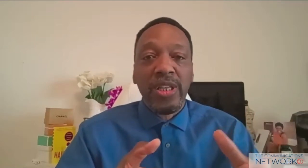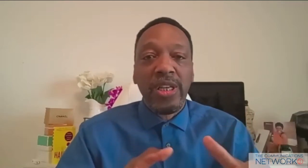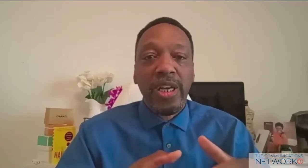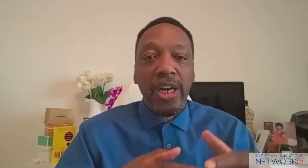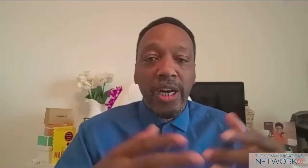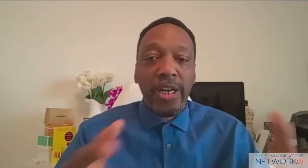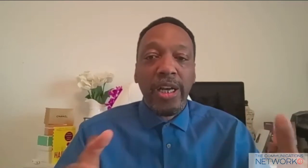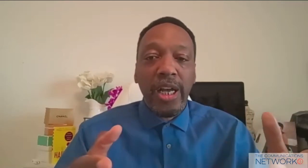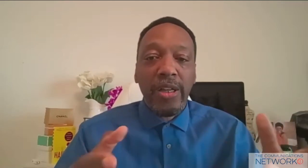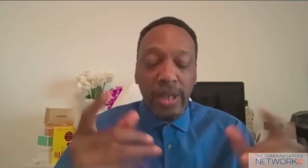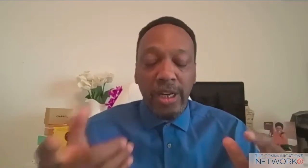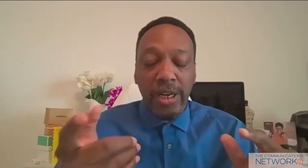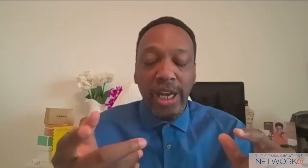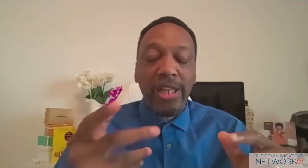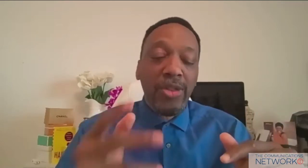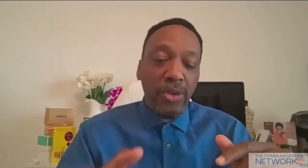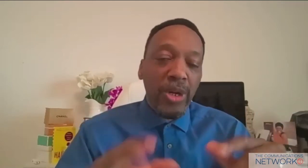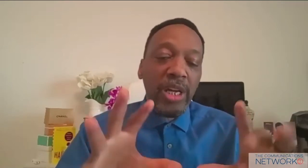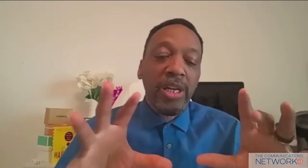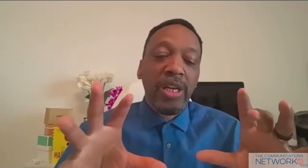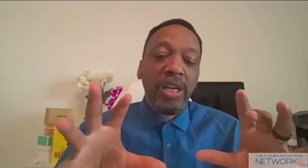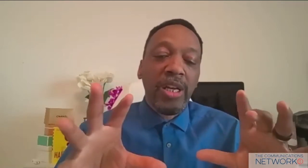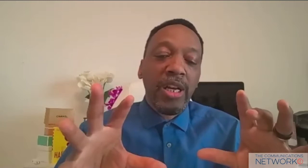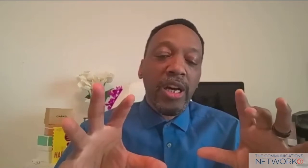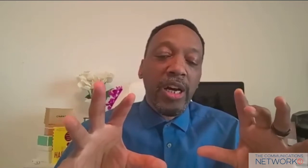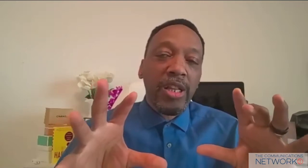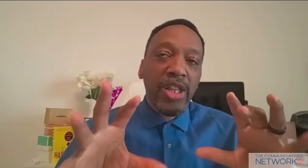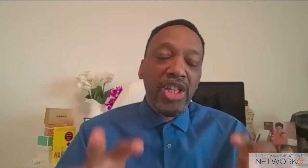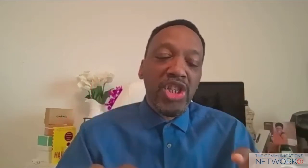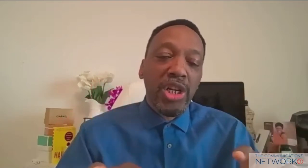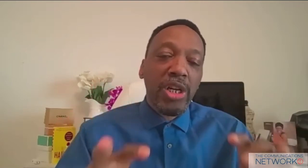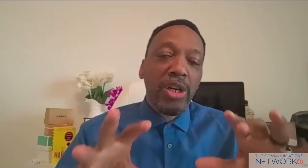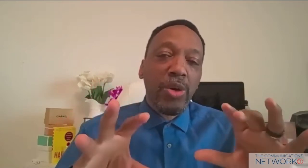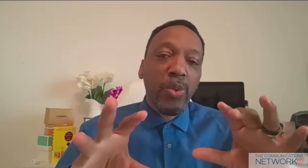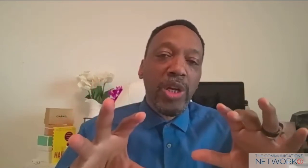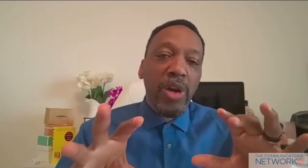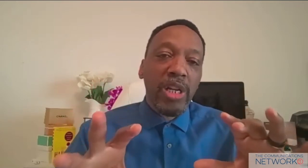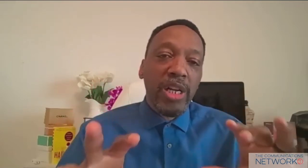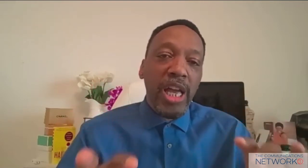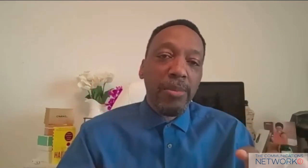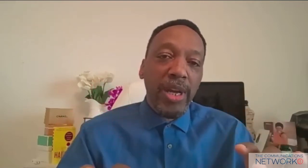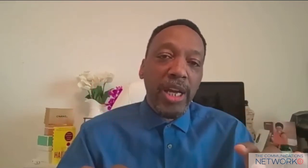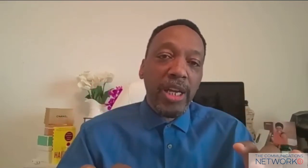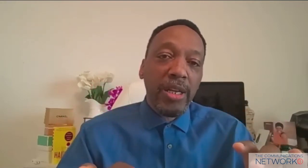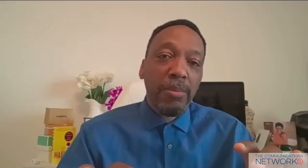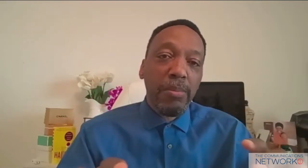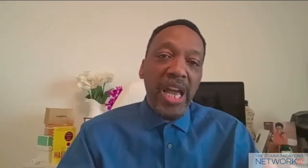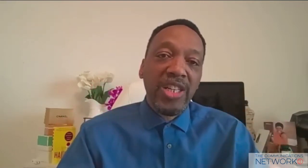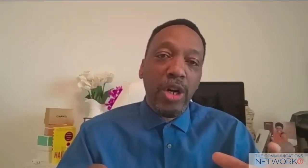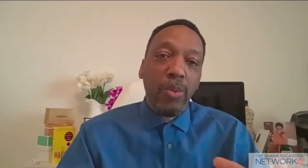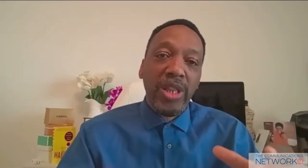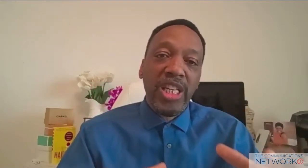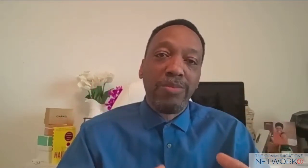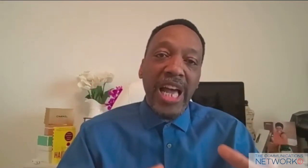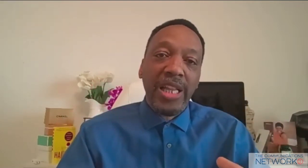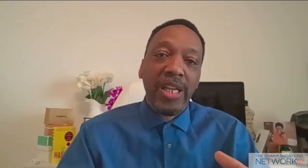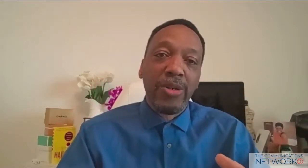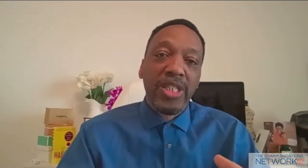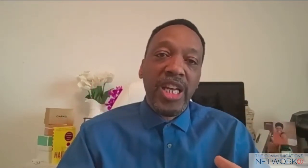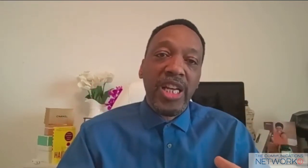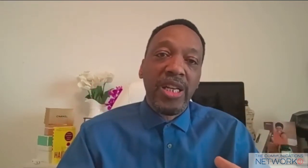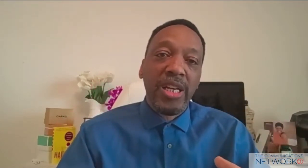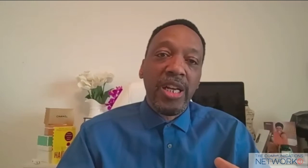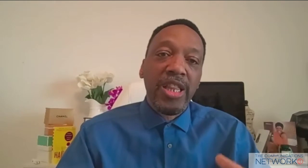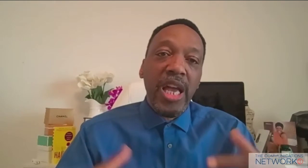organizations. And then three, this year we created a campaign based on what these Black